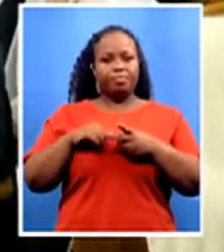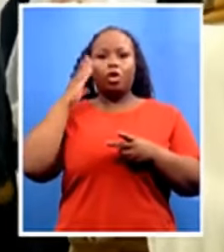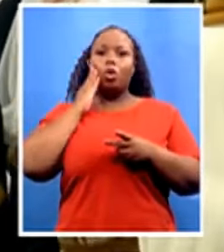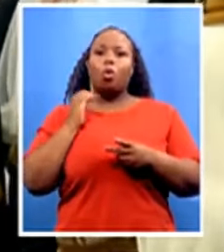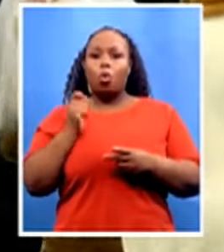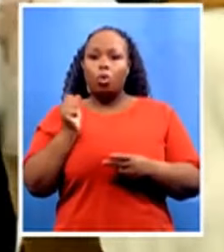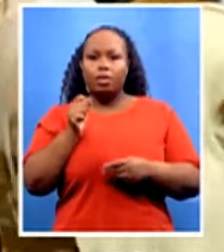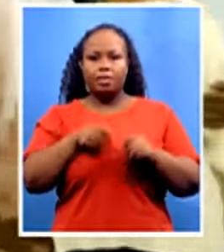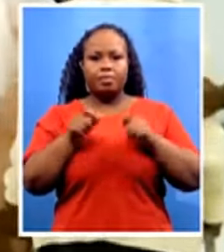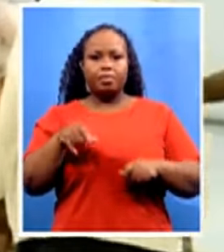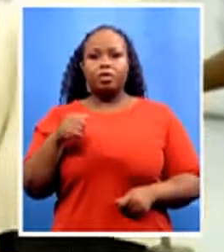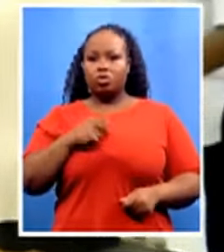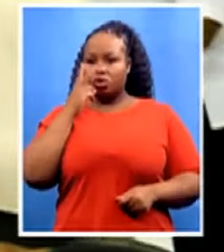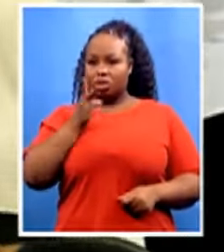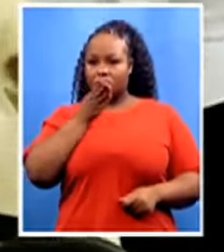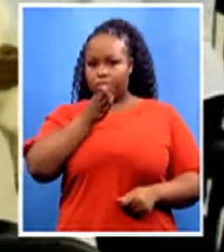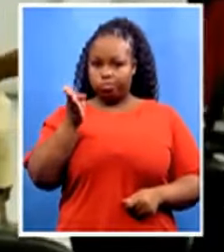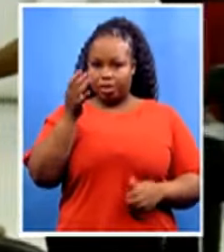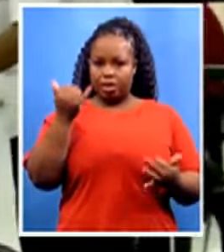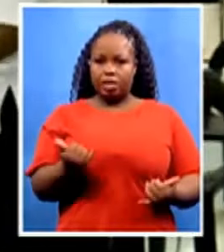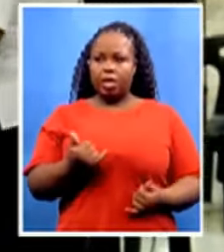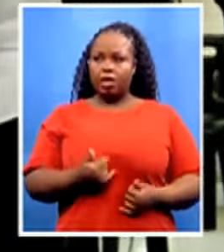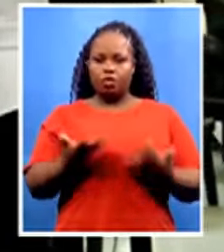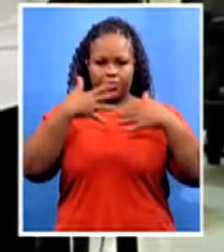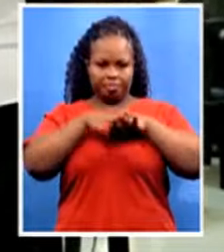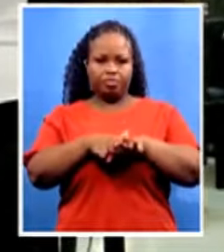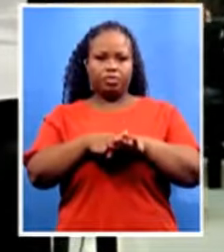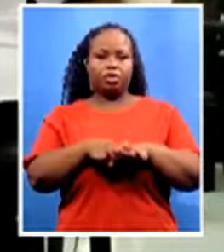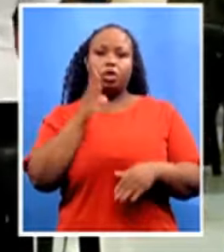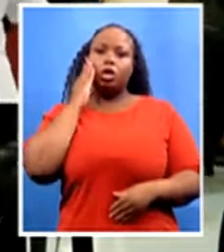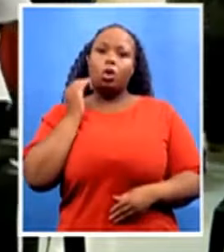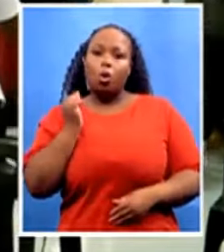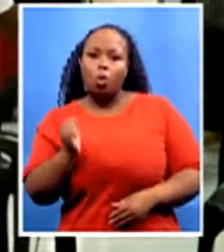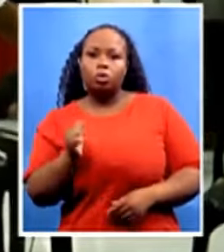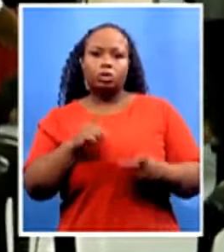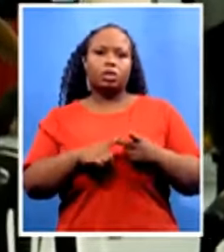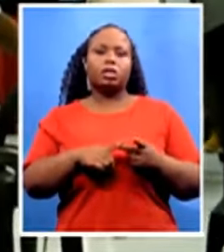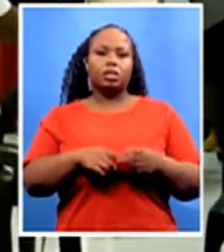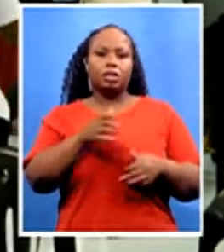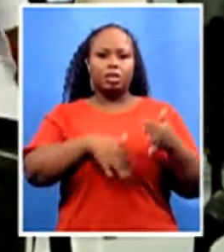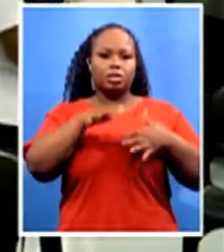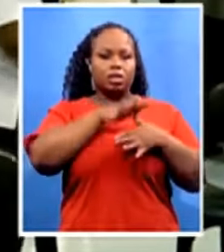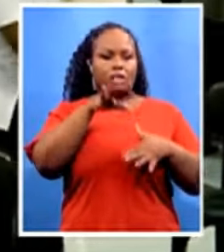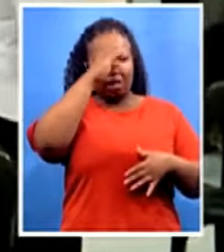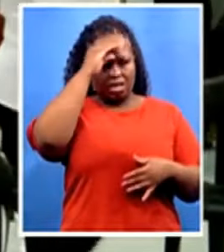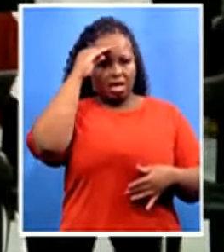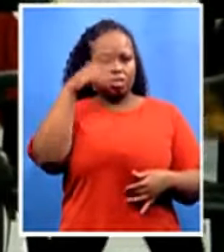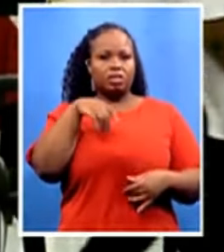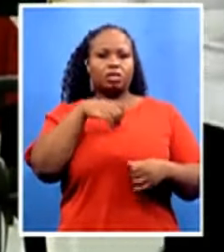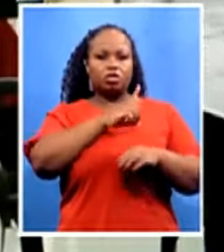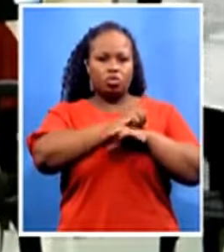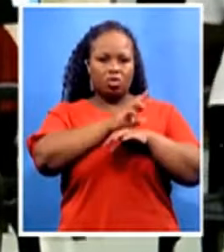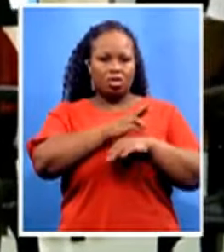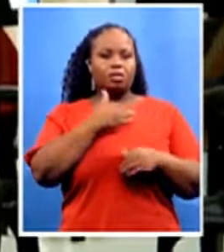screen are a combination of the elderly, senior citizens, as well as those healthcare workers who are not vaccinated.